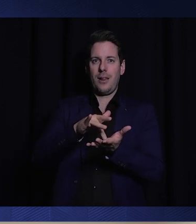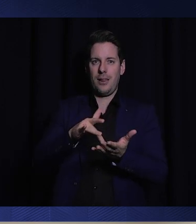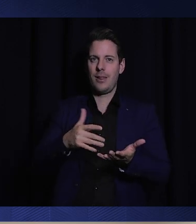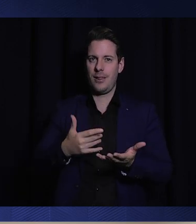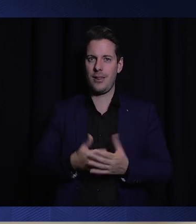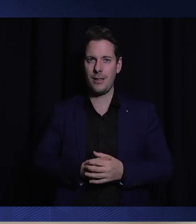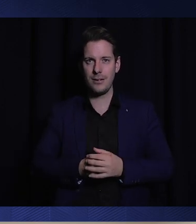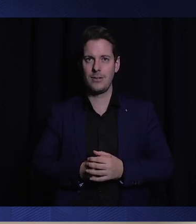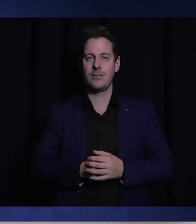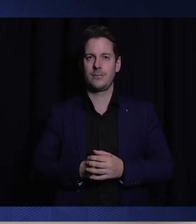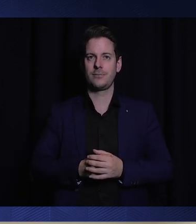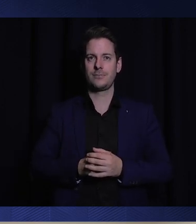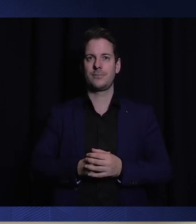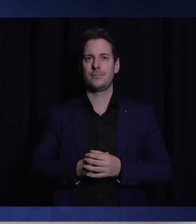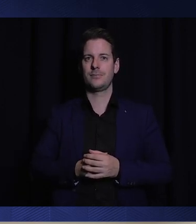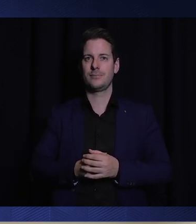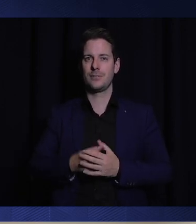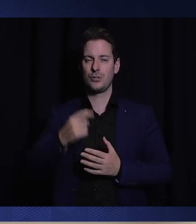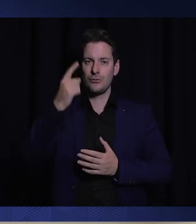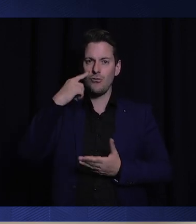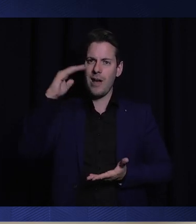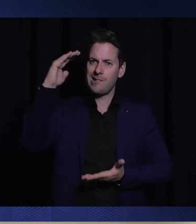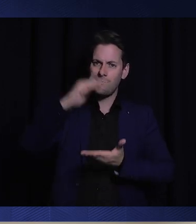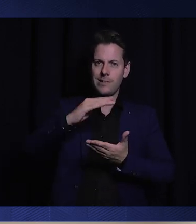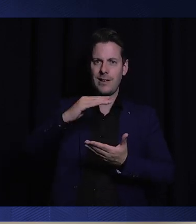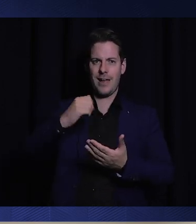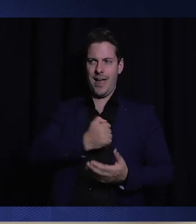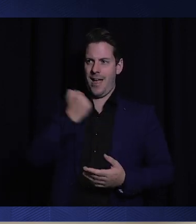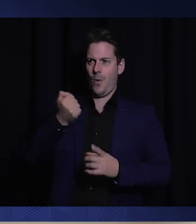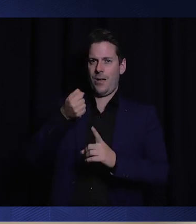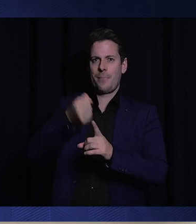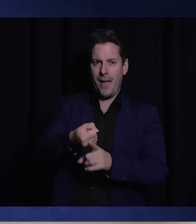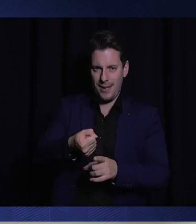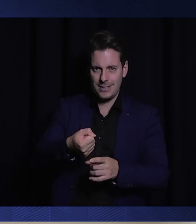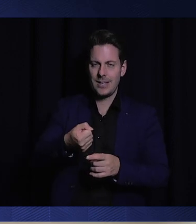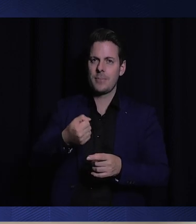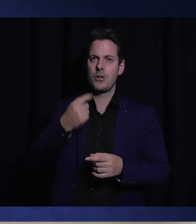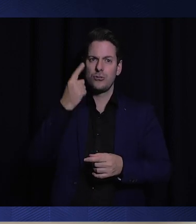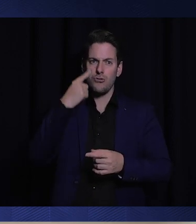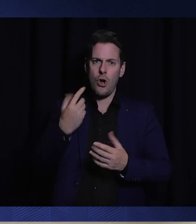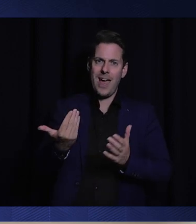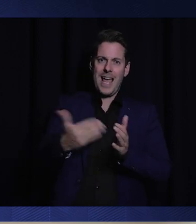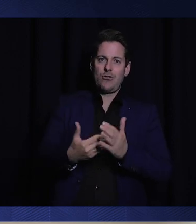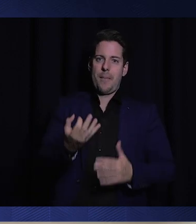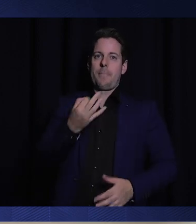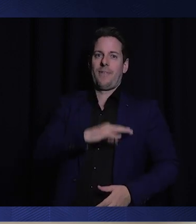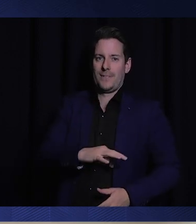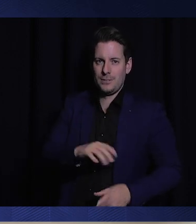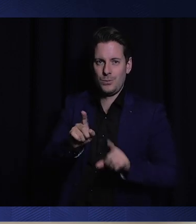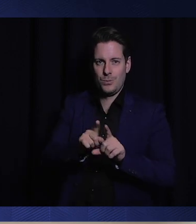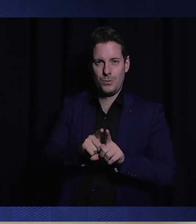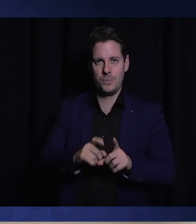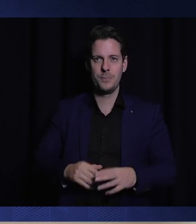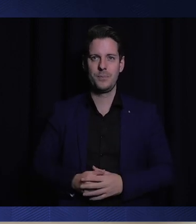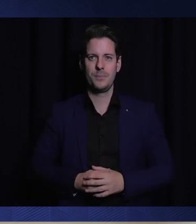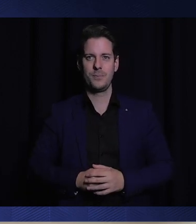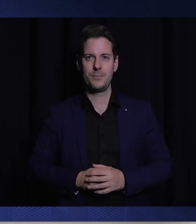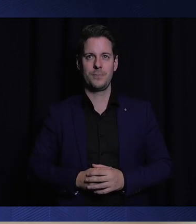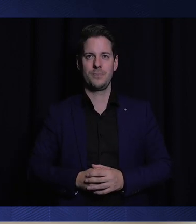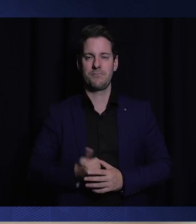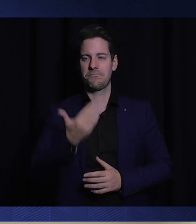keep Bangkok like no more flooded, or you have to like bypass the water as much as you can at